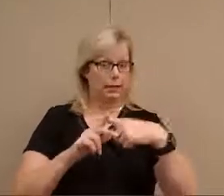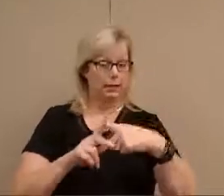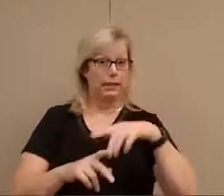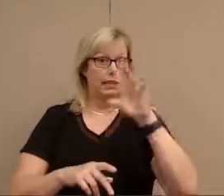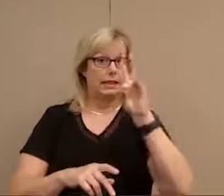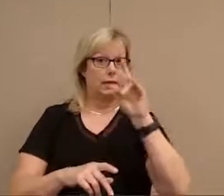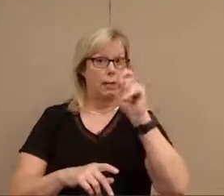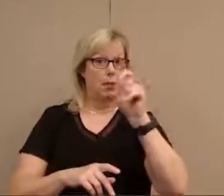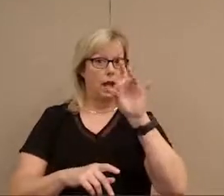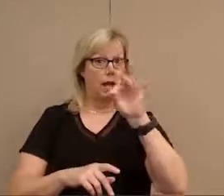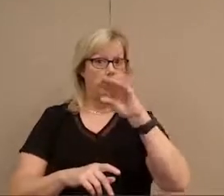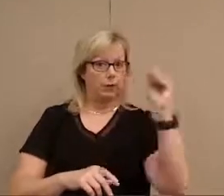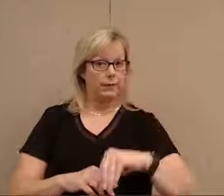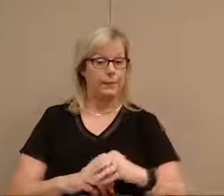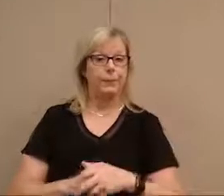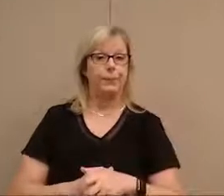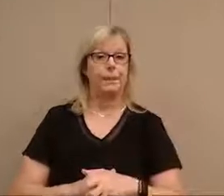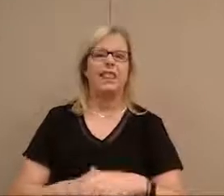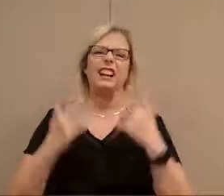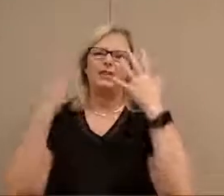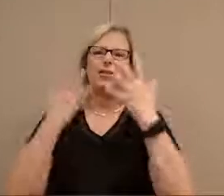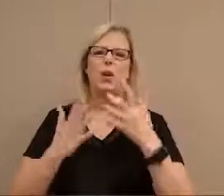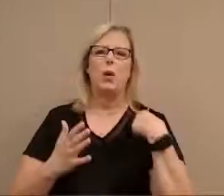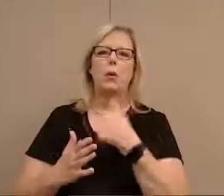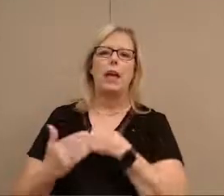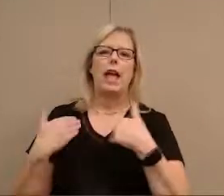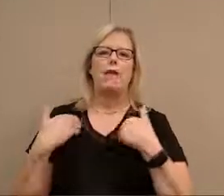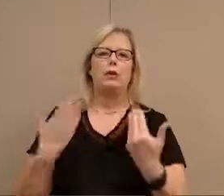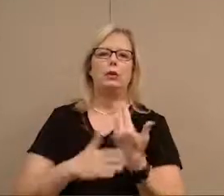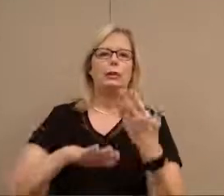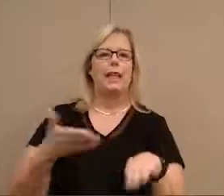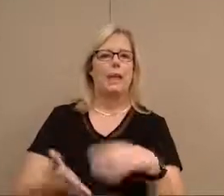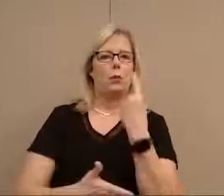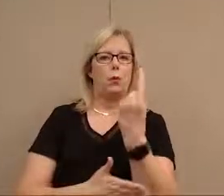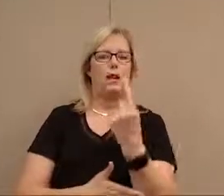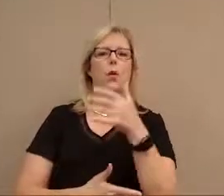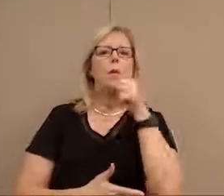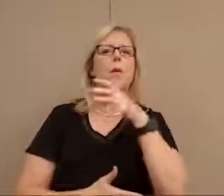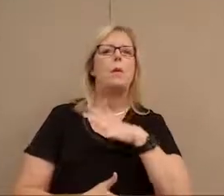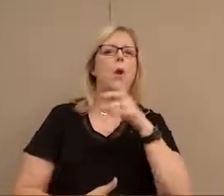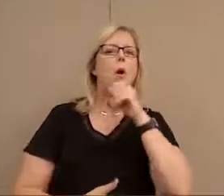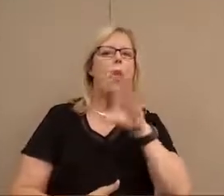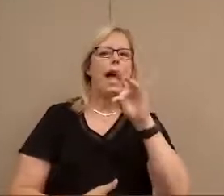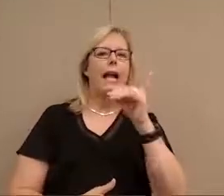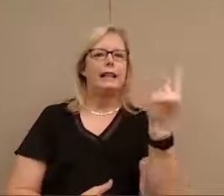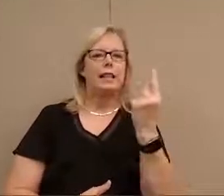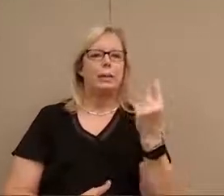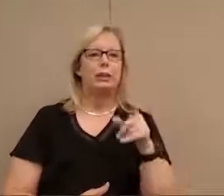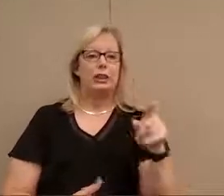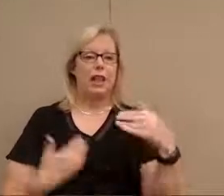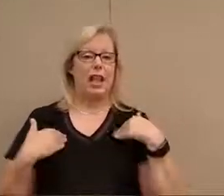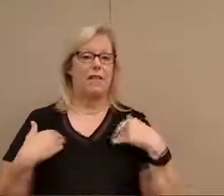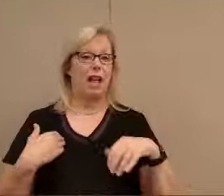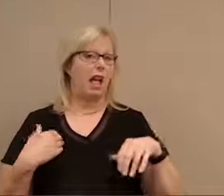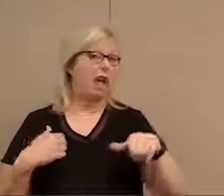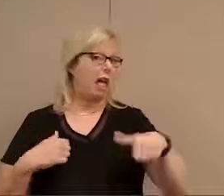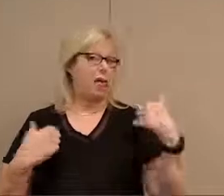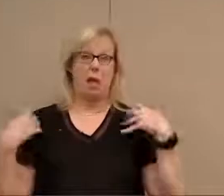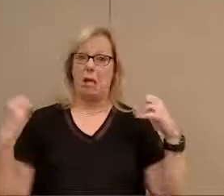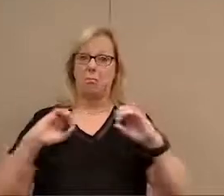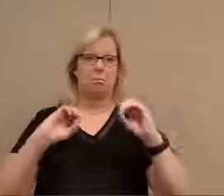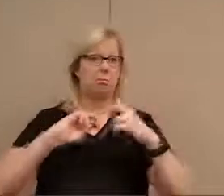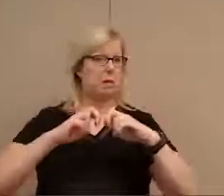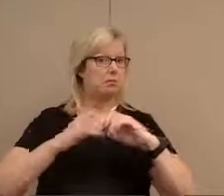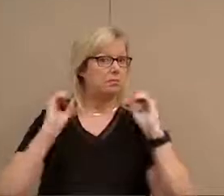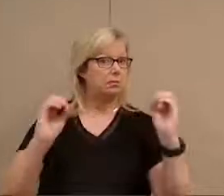at 7.8%. Unfortunately, we do have one new death to report, a female in her 80s with unknown health conditions. Countywide, we